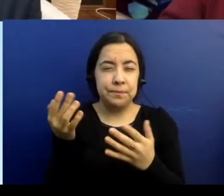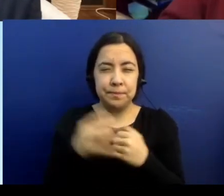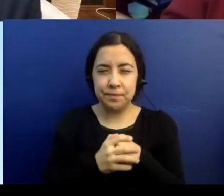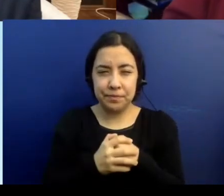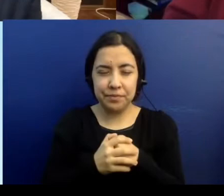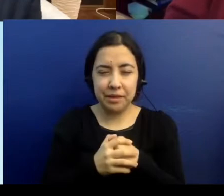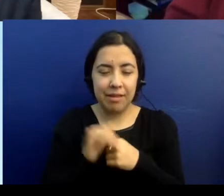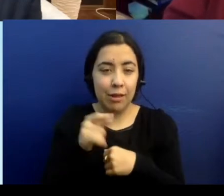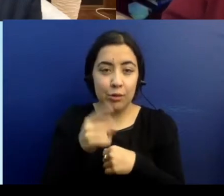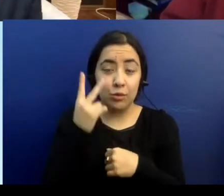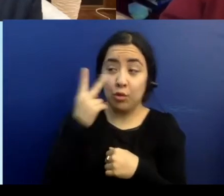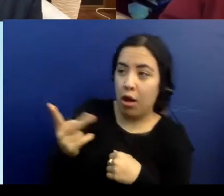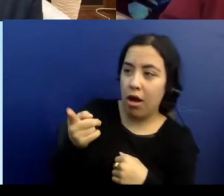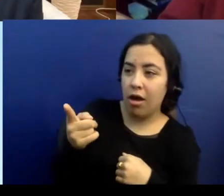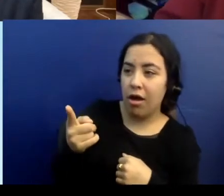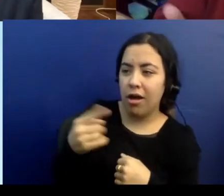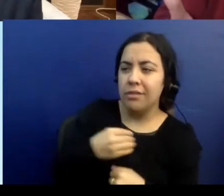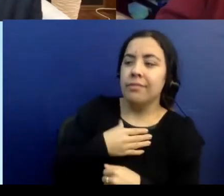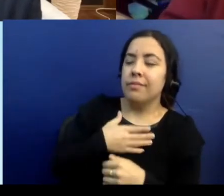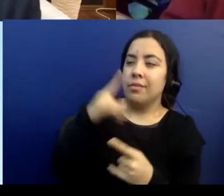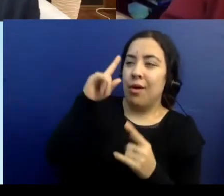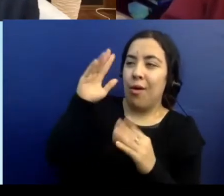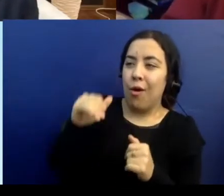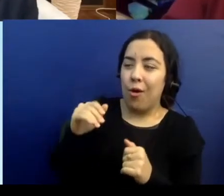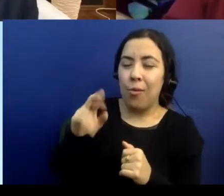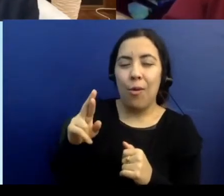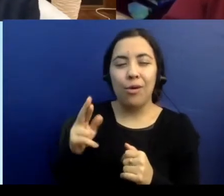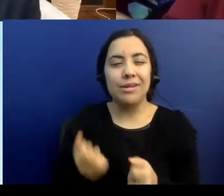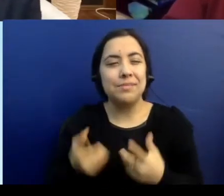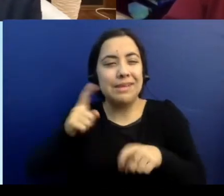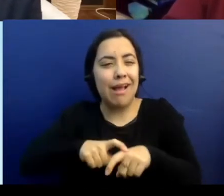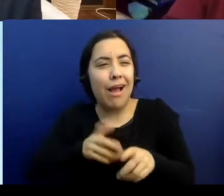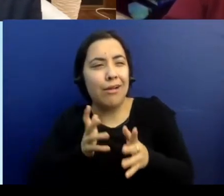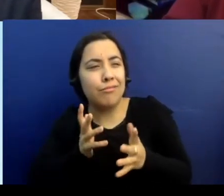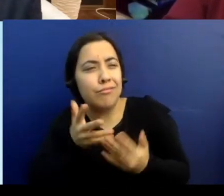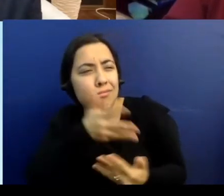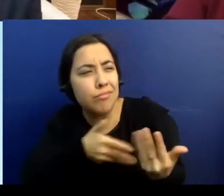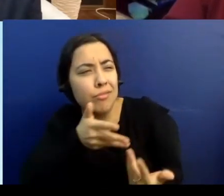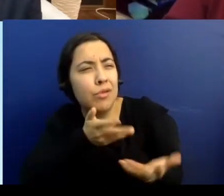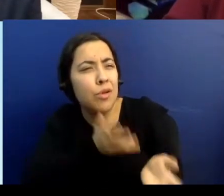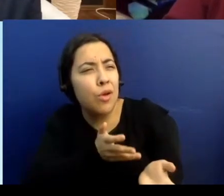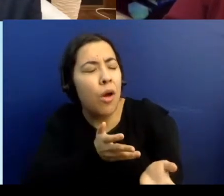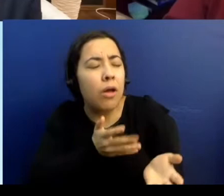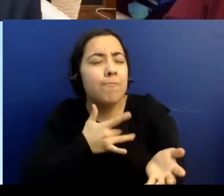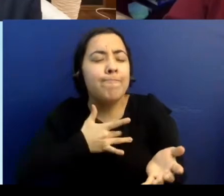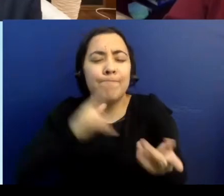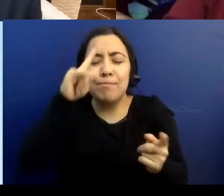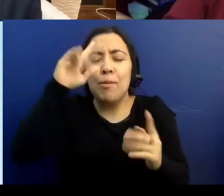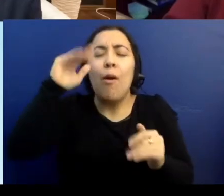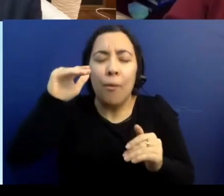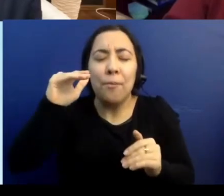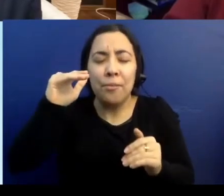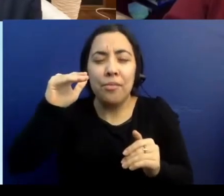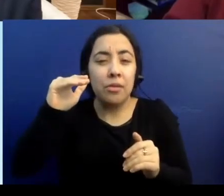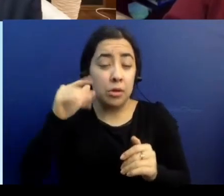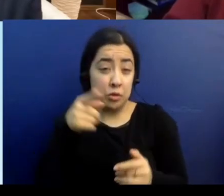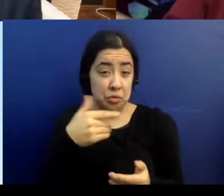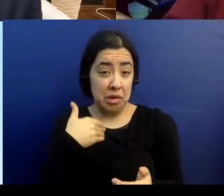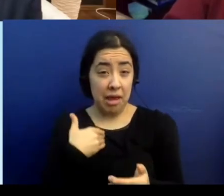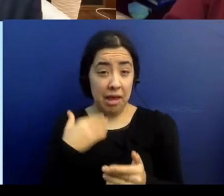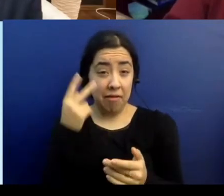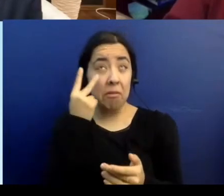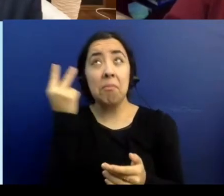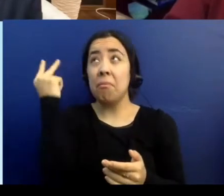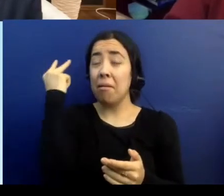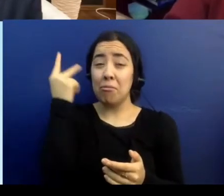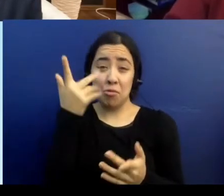saw or felt or spent time with. So I wondered whether you have a memory of that of last year.